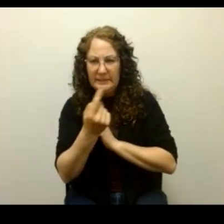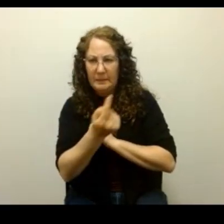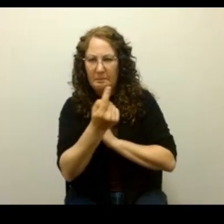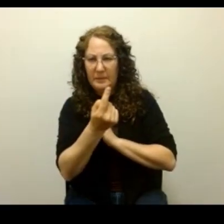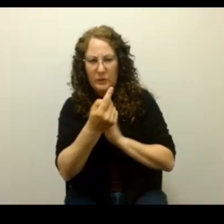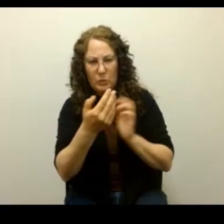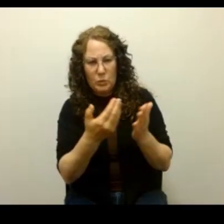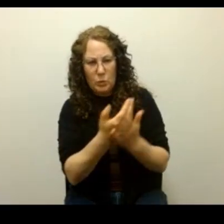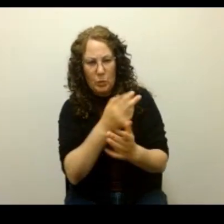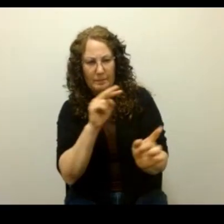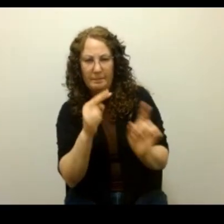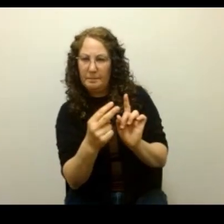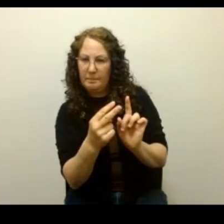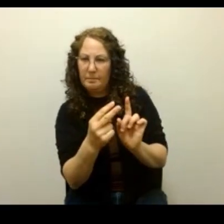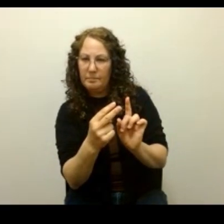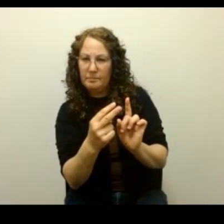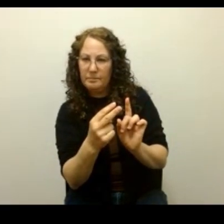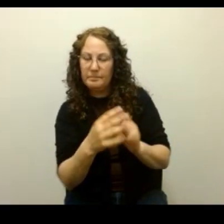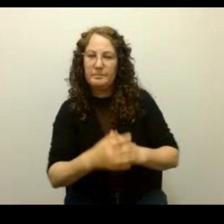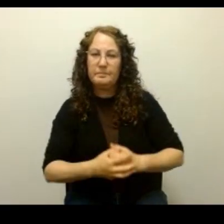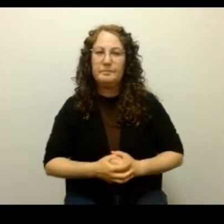light.